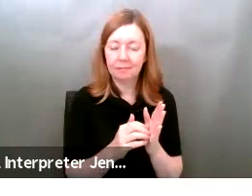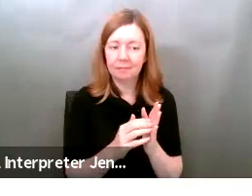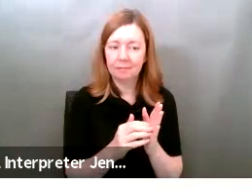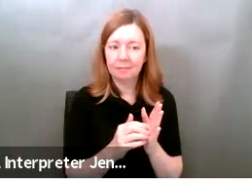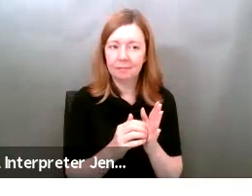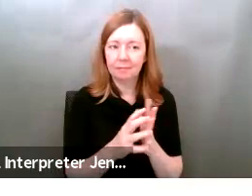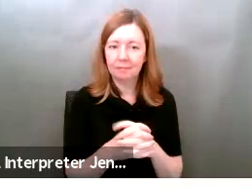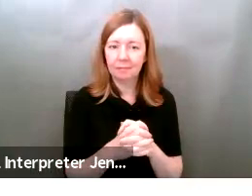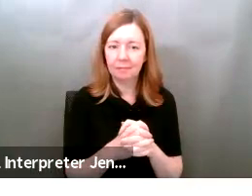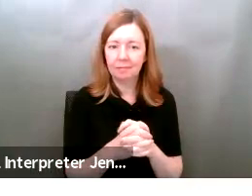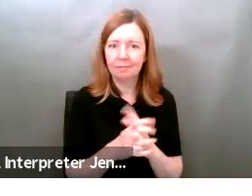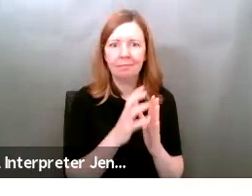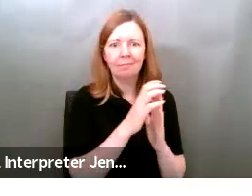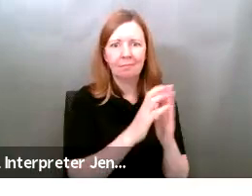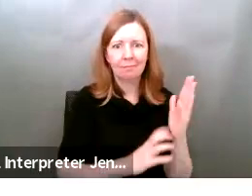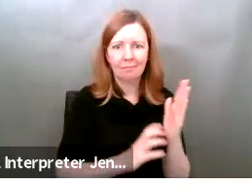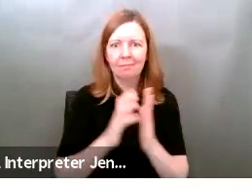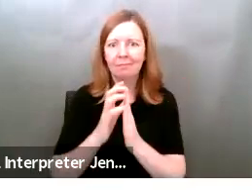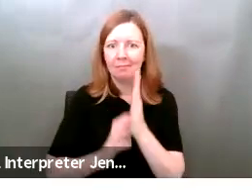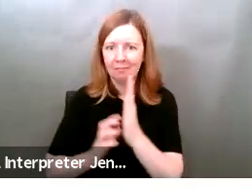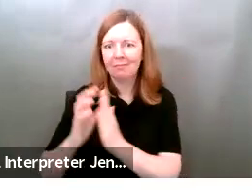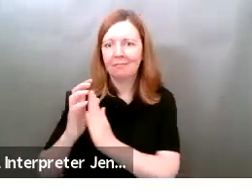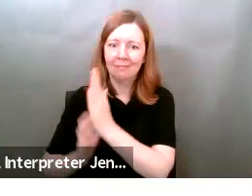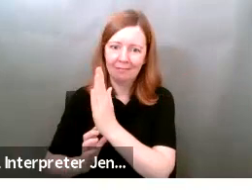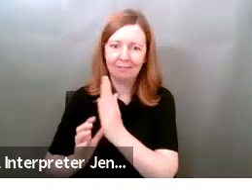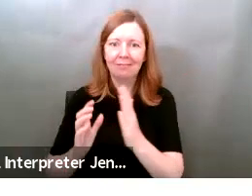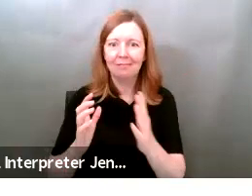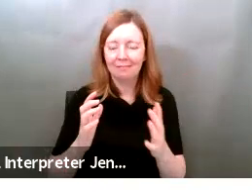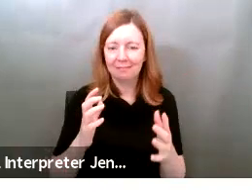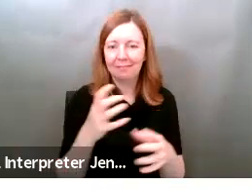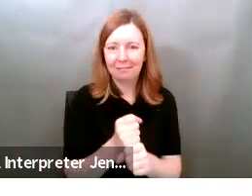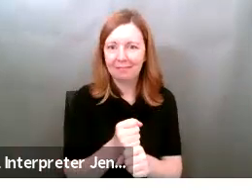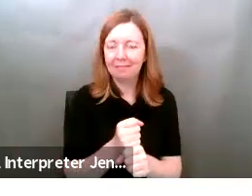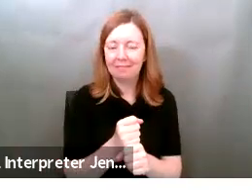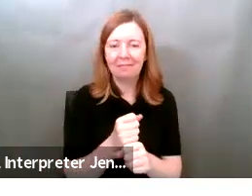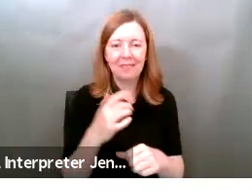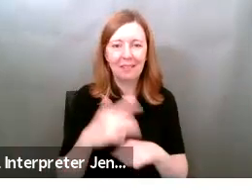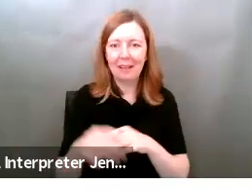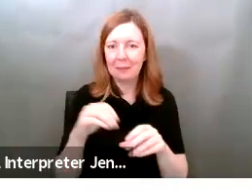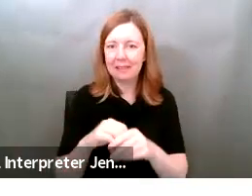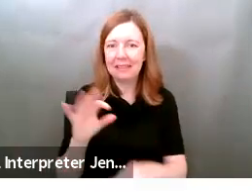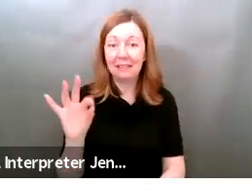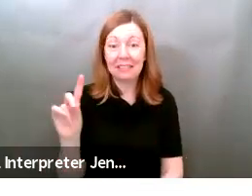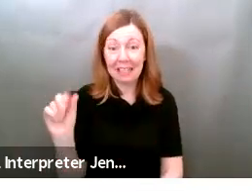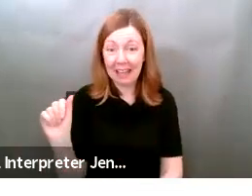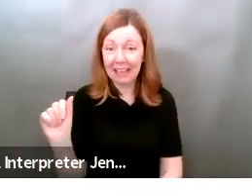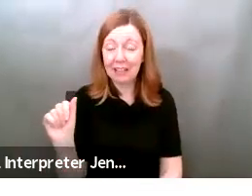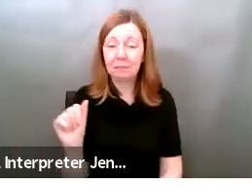fairly dense summary data available in FDA filings, and then